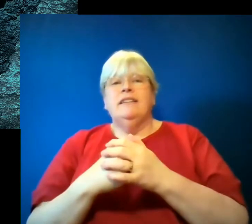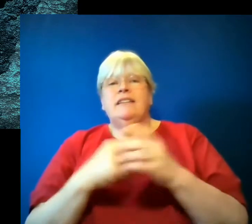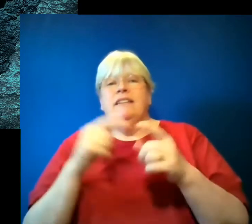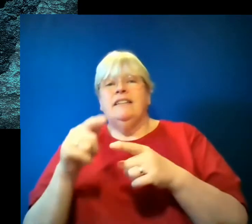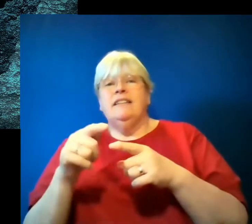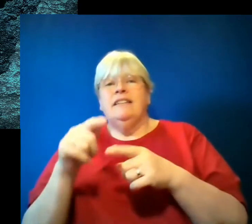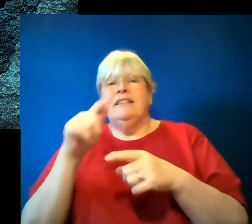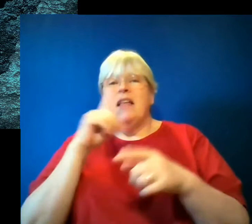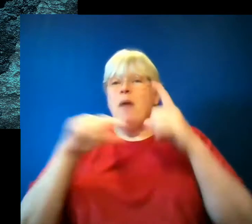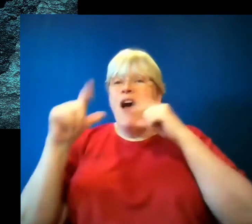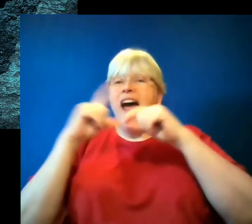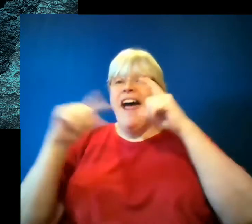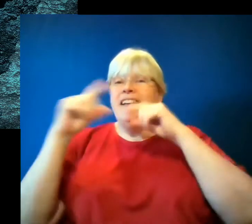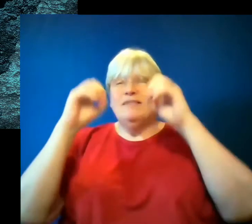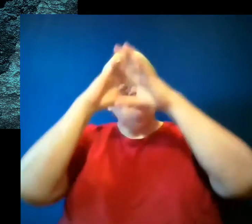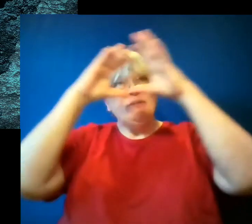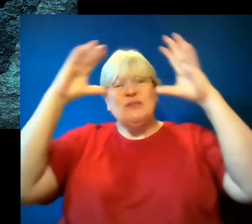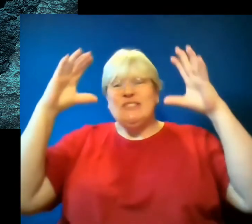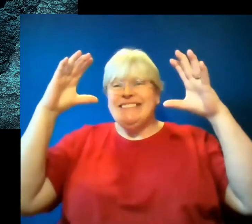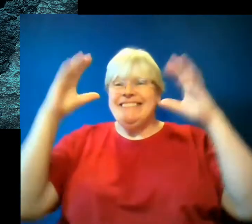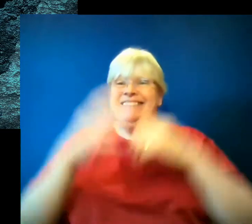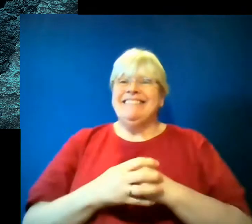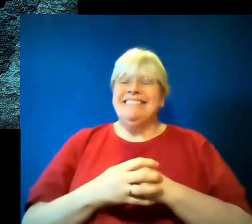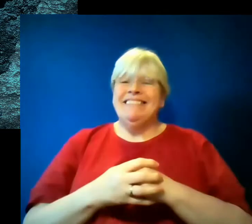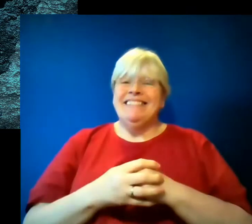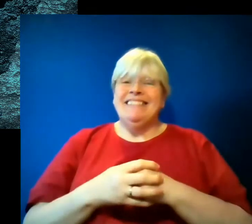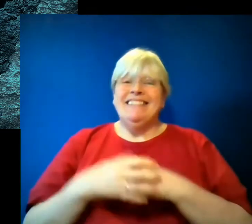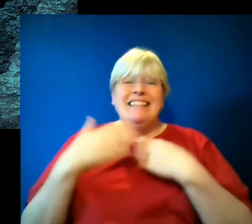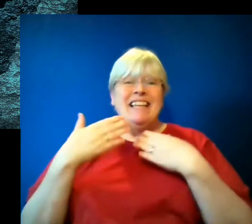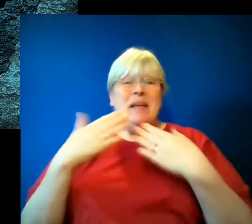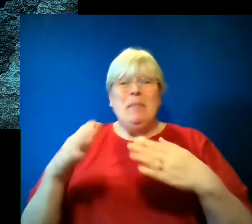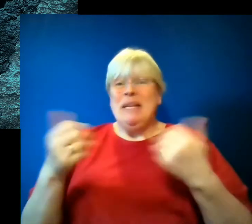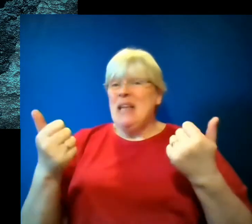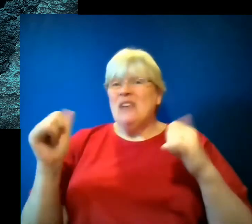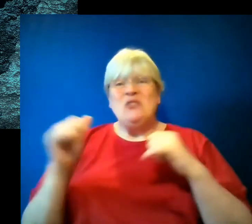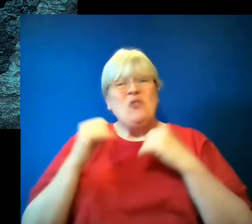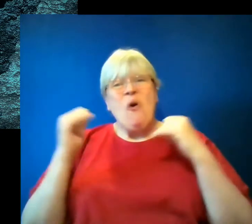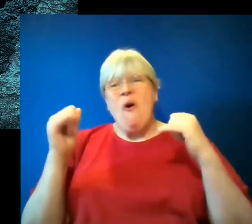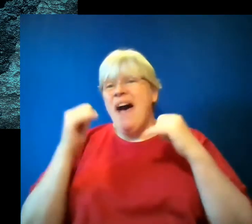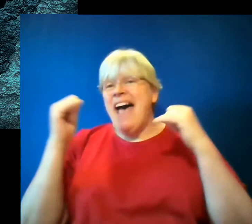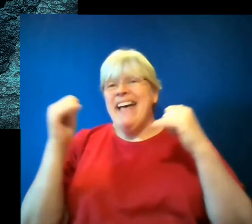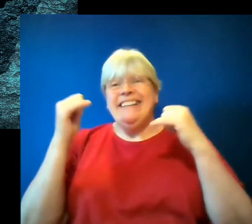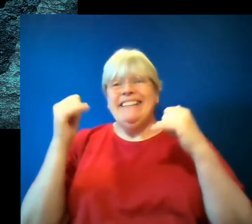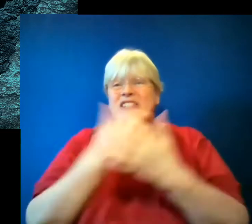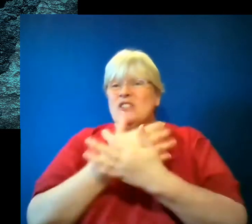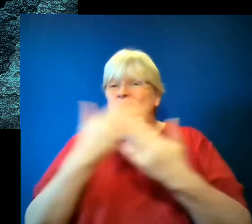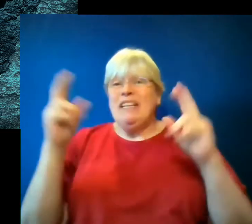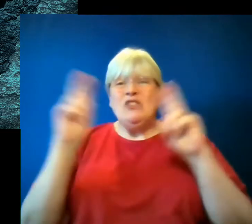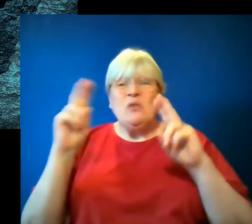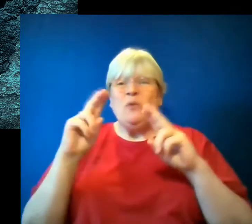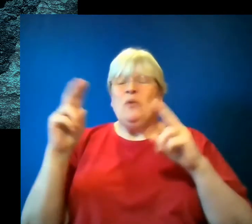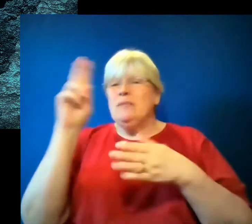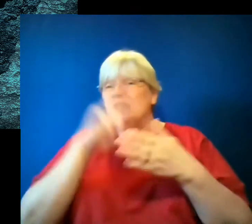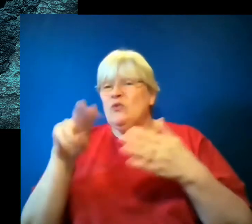of her imagination. And it has just been such a joy. And so many schools have started reading one